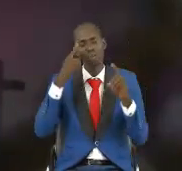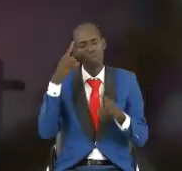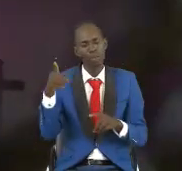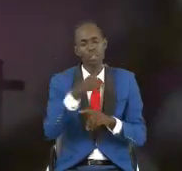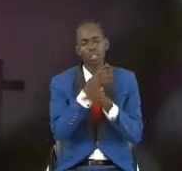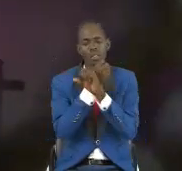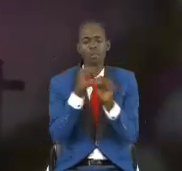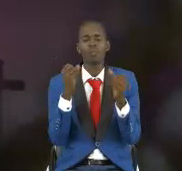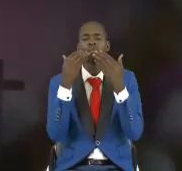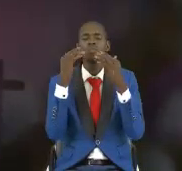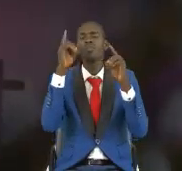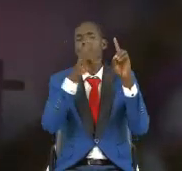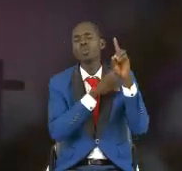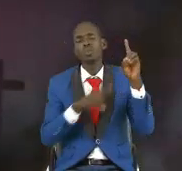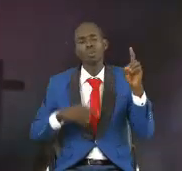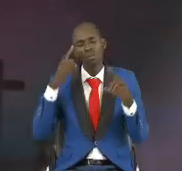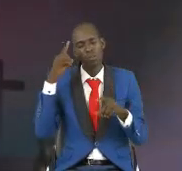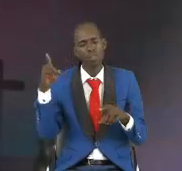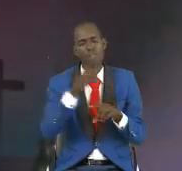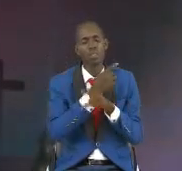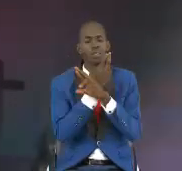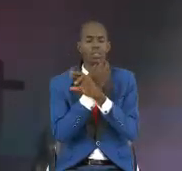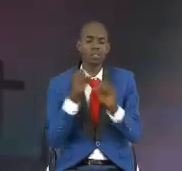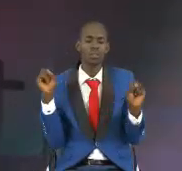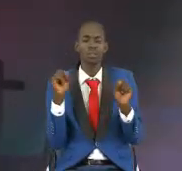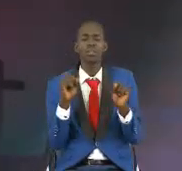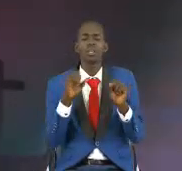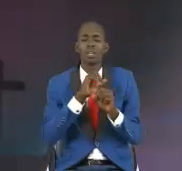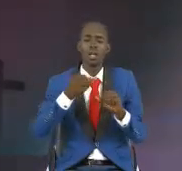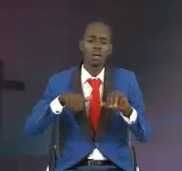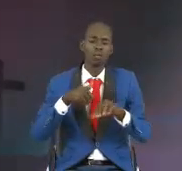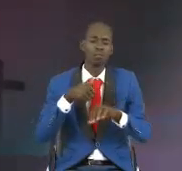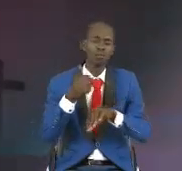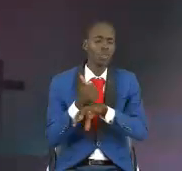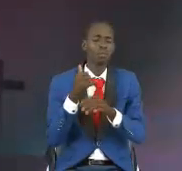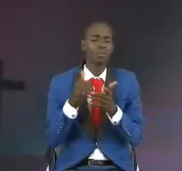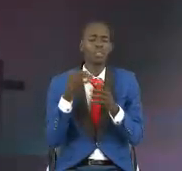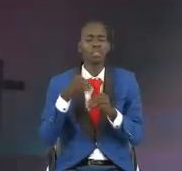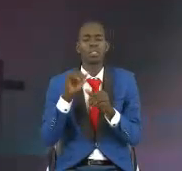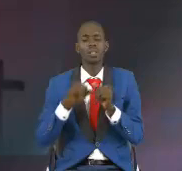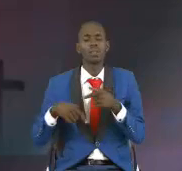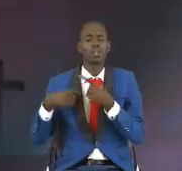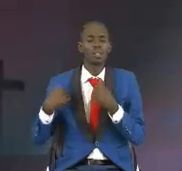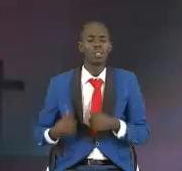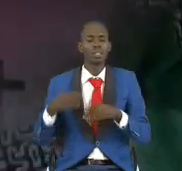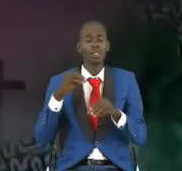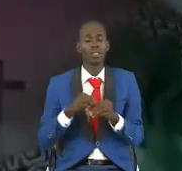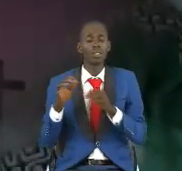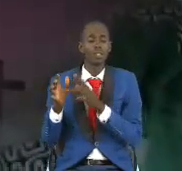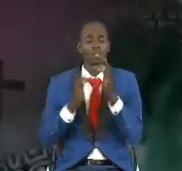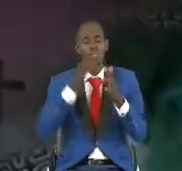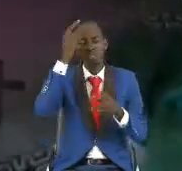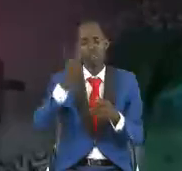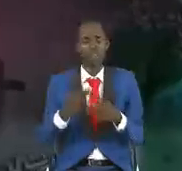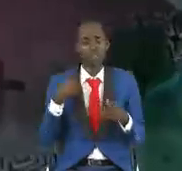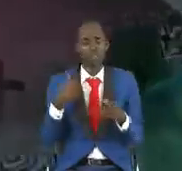their redemption. Confirm it in every heart. In Jesus' name we pray.